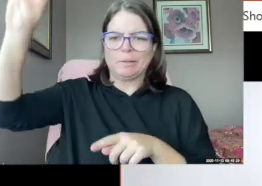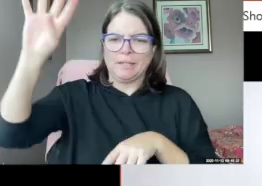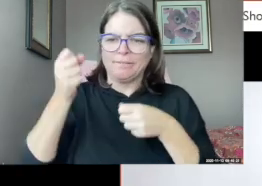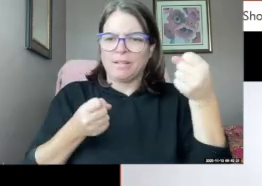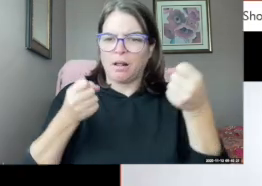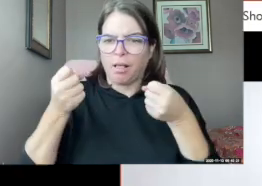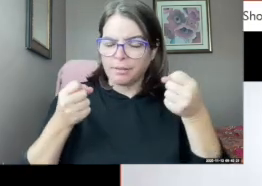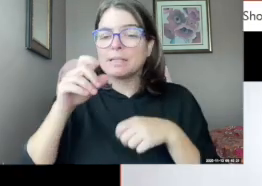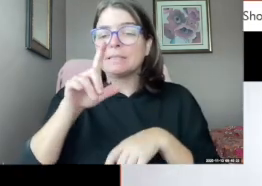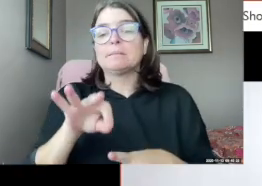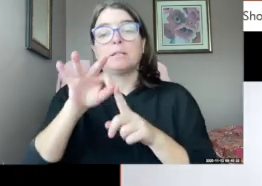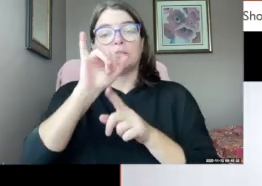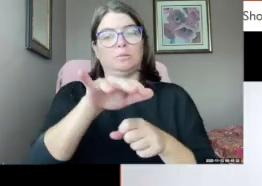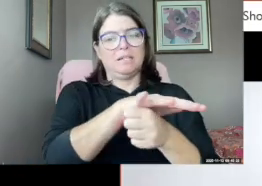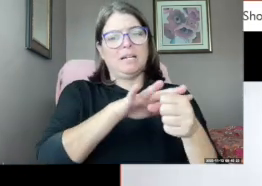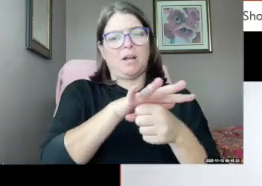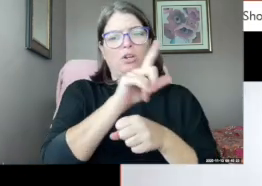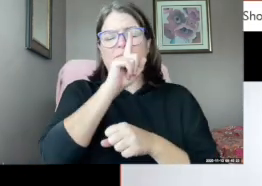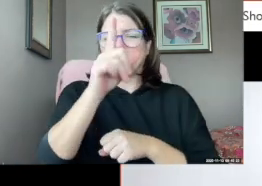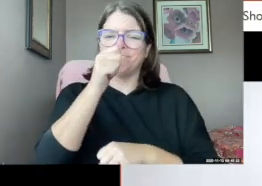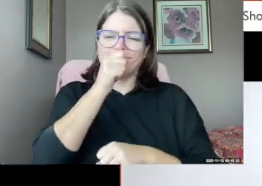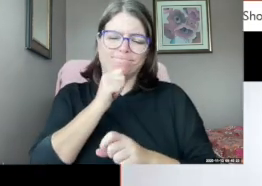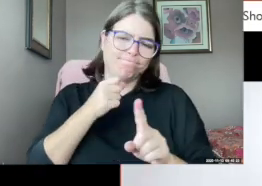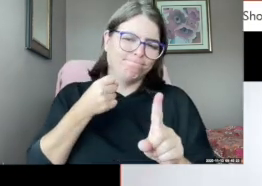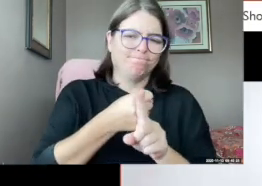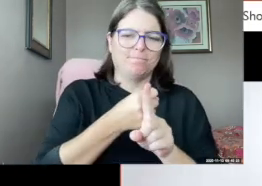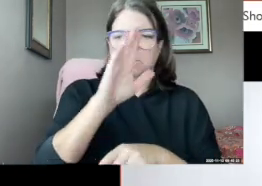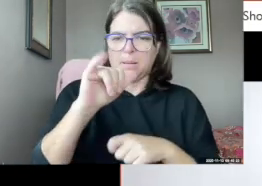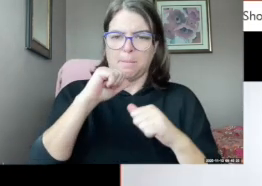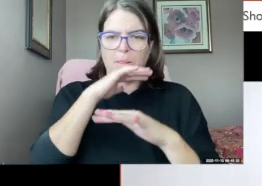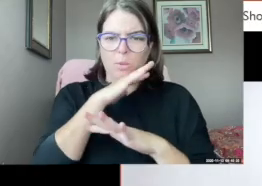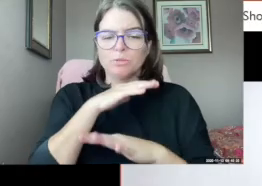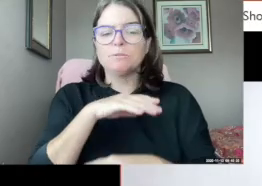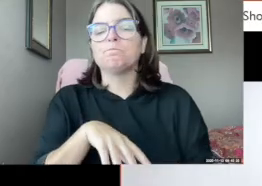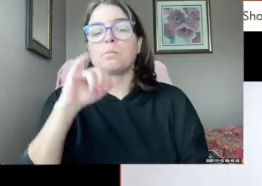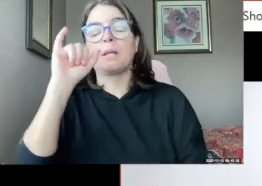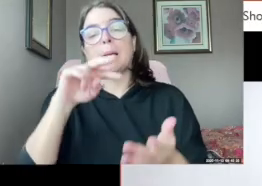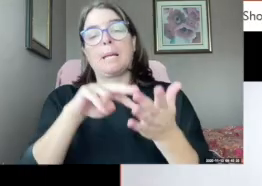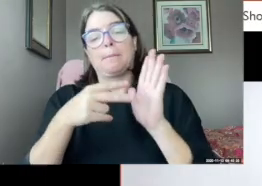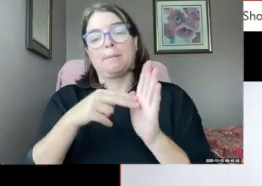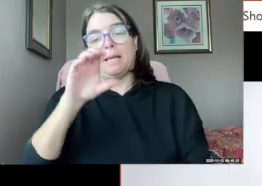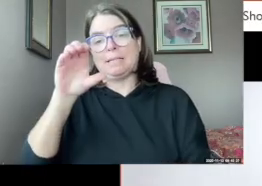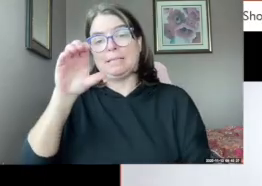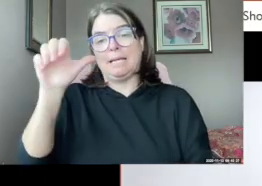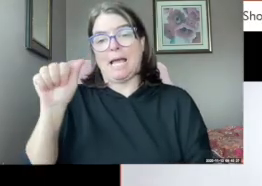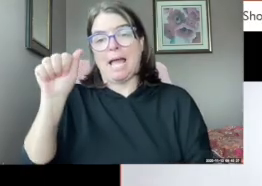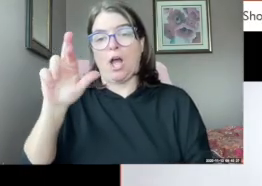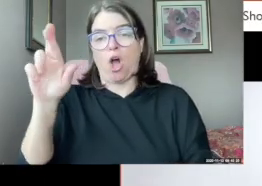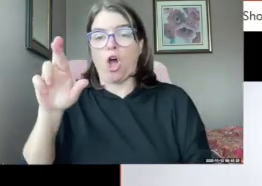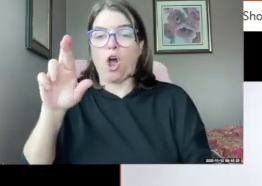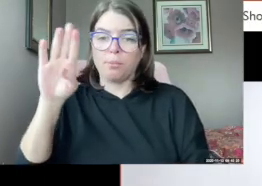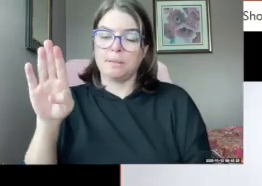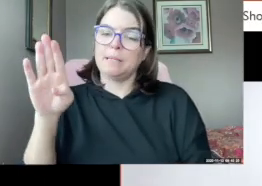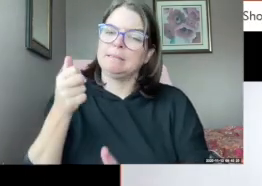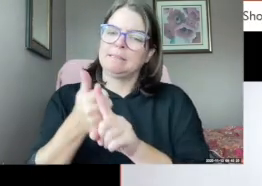communities hit hardest by air pollution. The order directs the California Air Resources Board, or CARB, to create